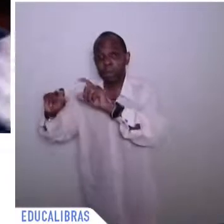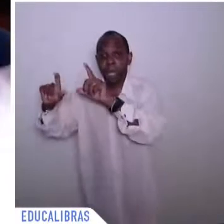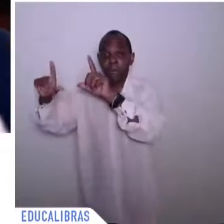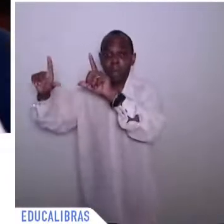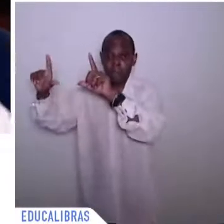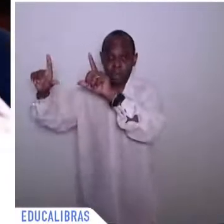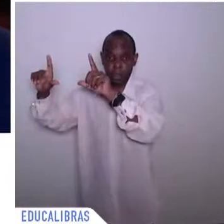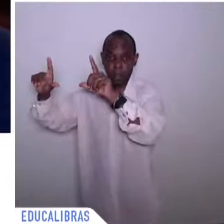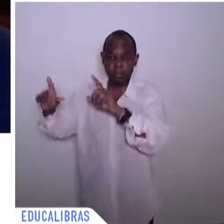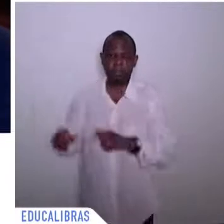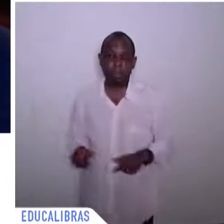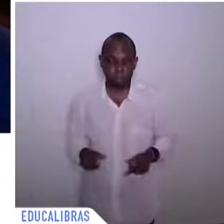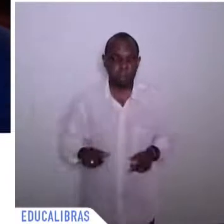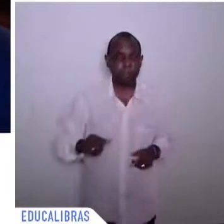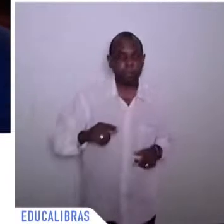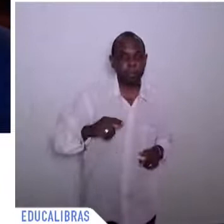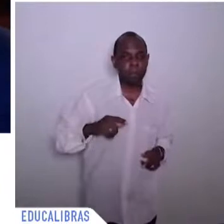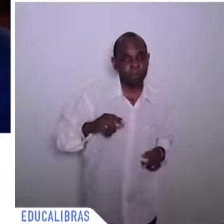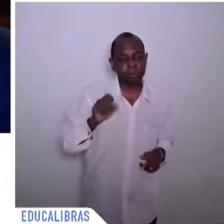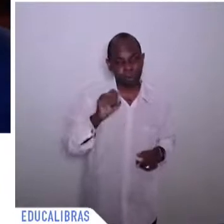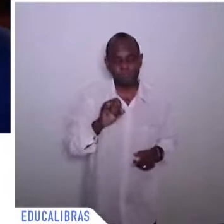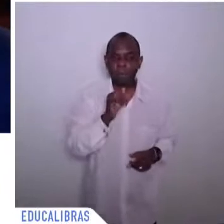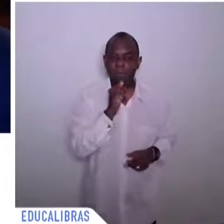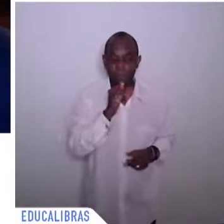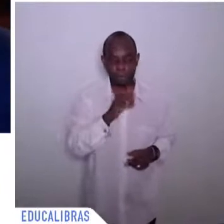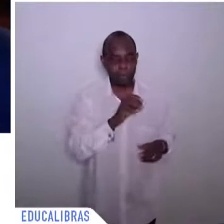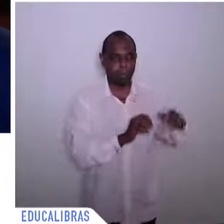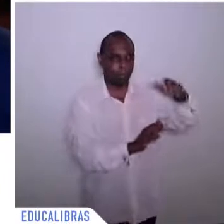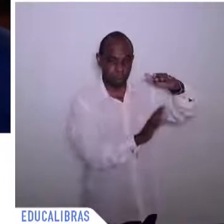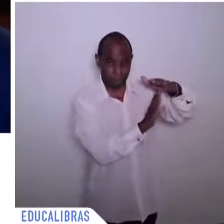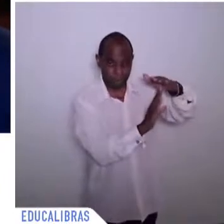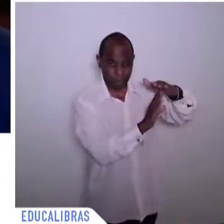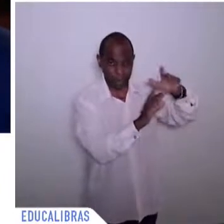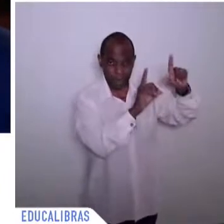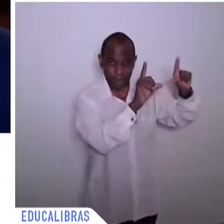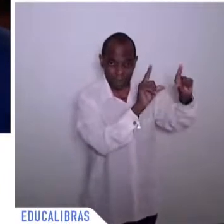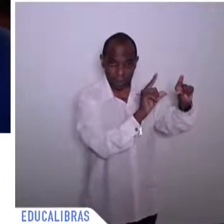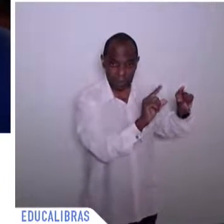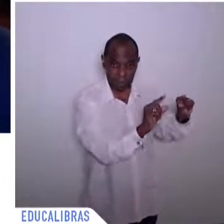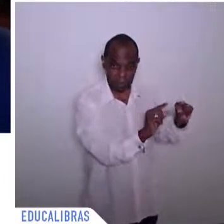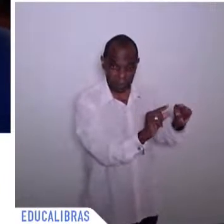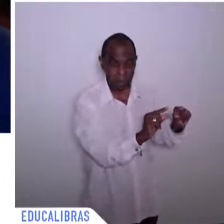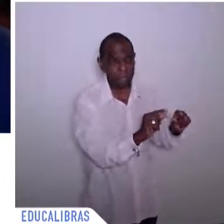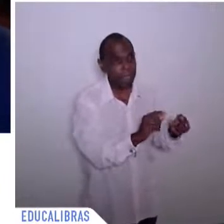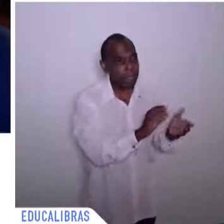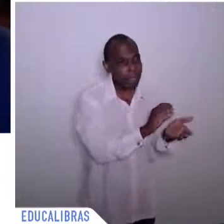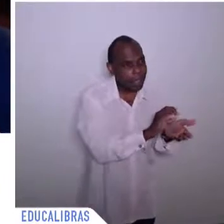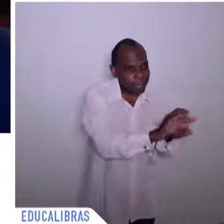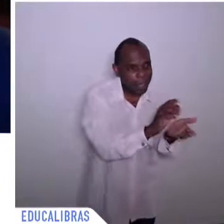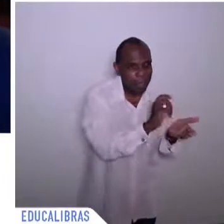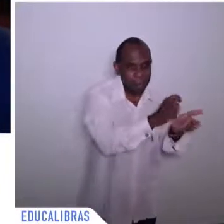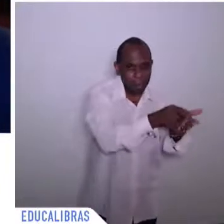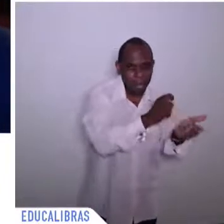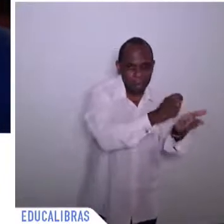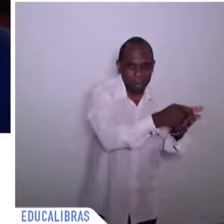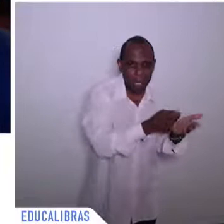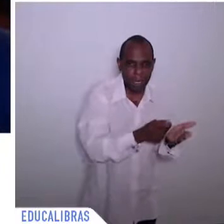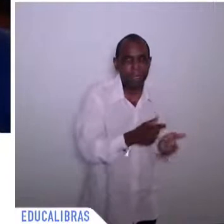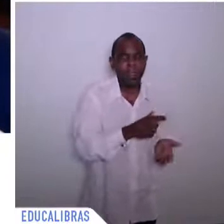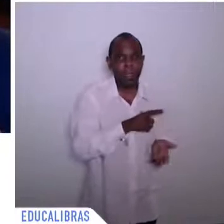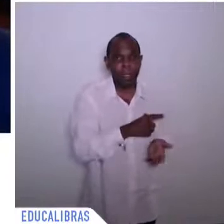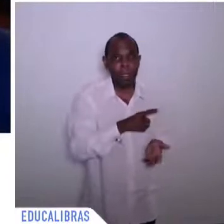and shorter limits when you compare cities. When you have a more strict limit, when candidates